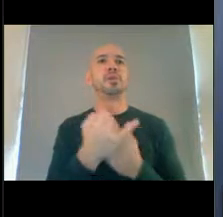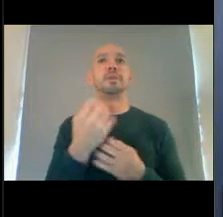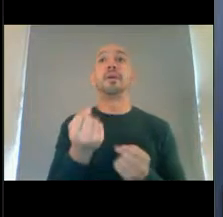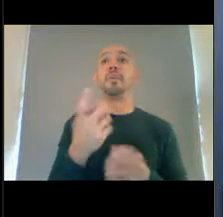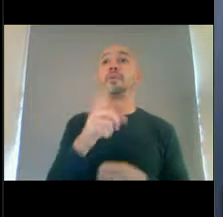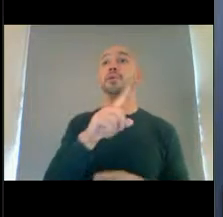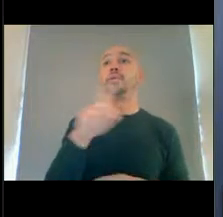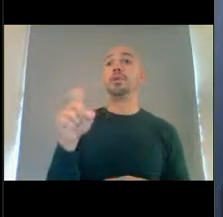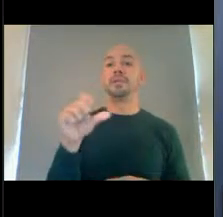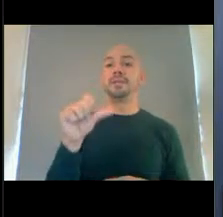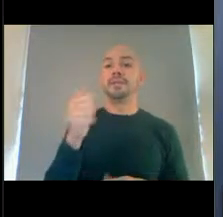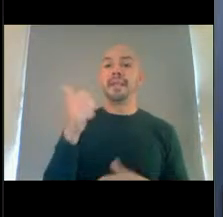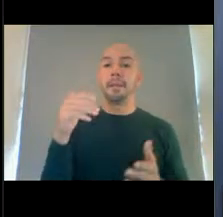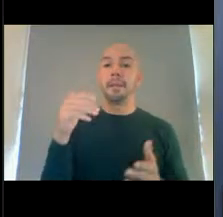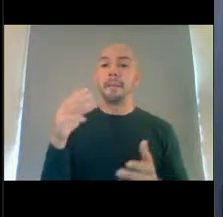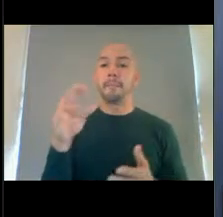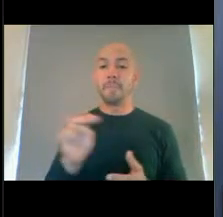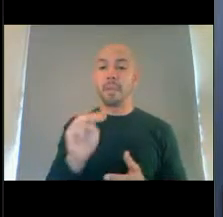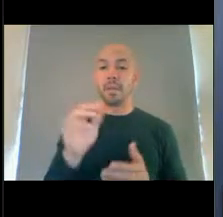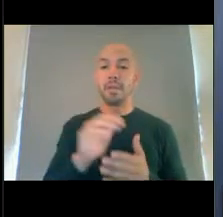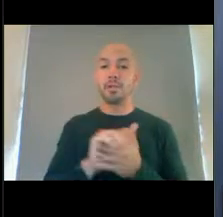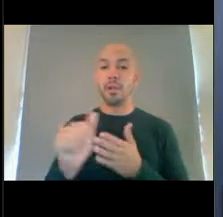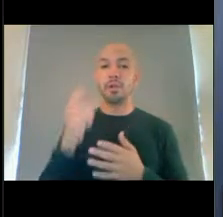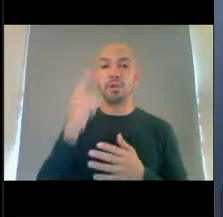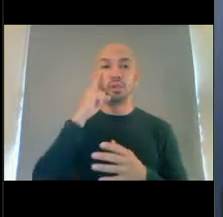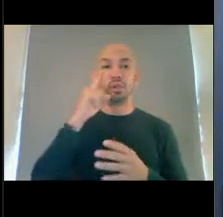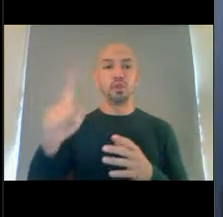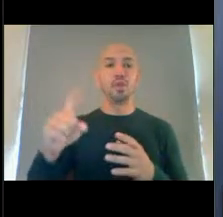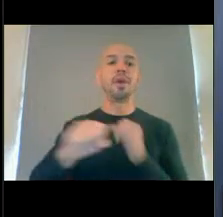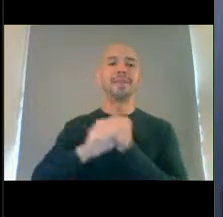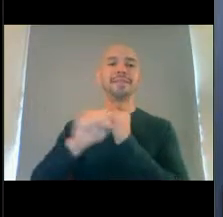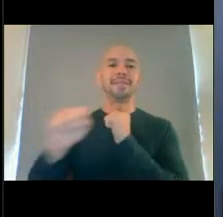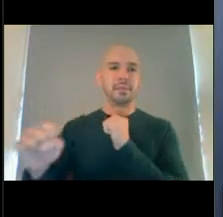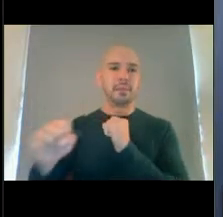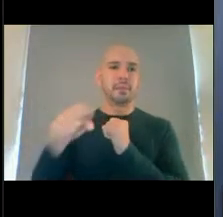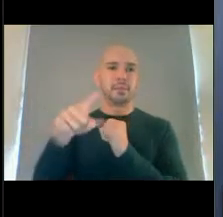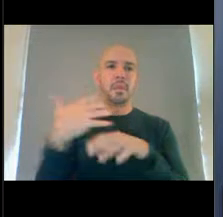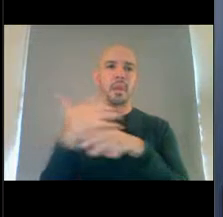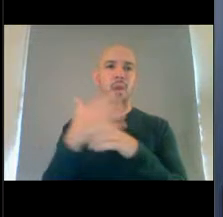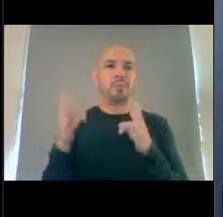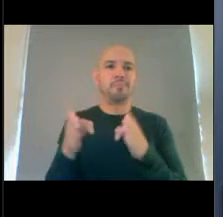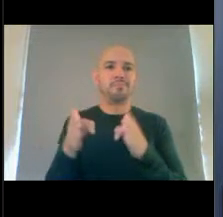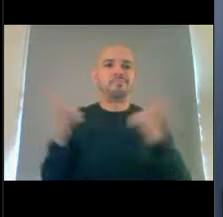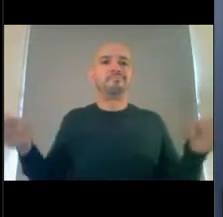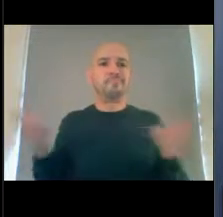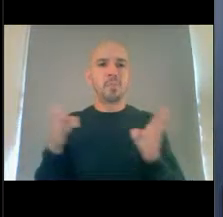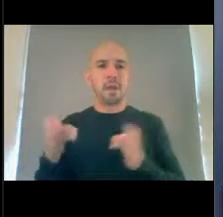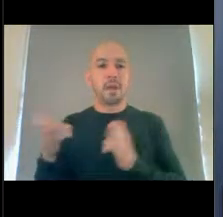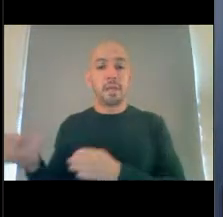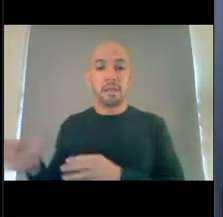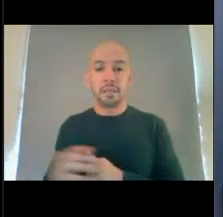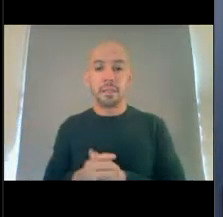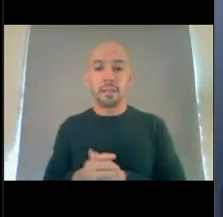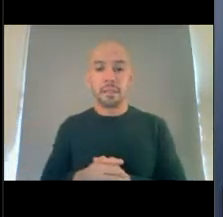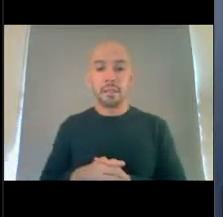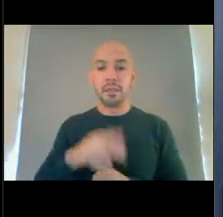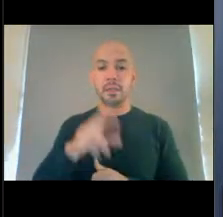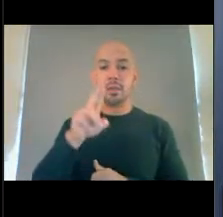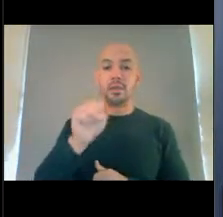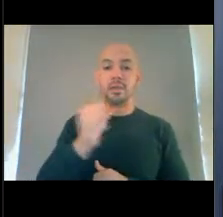the existing high occupancy vehicle lanes on u.s 50 to reduce congestion on the freeway